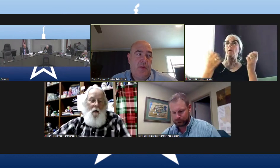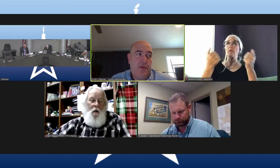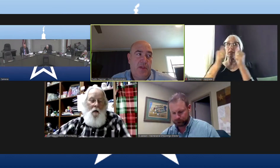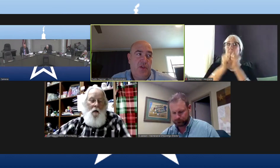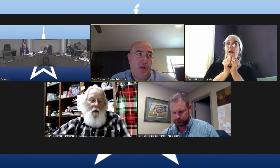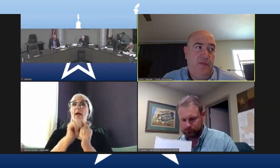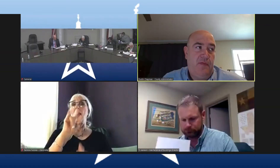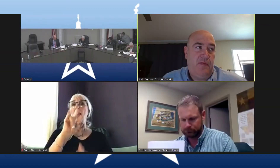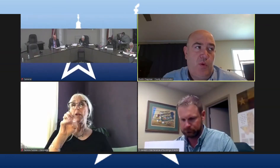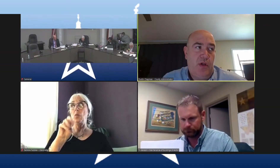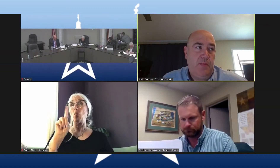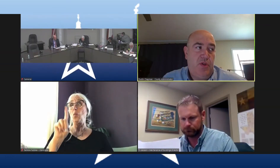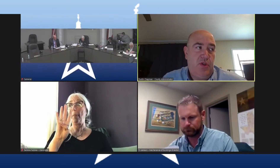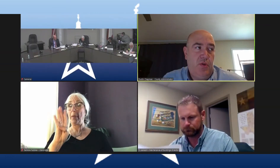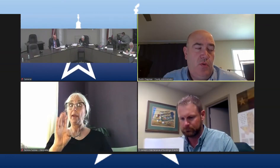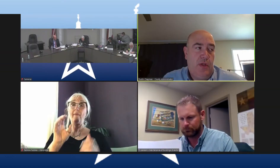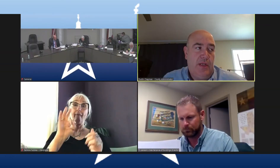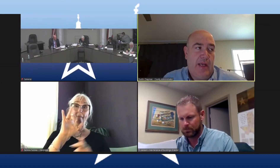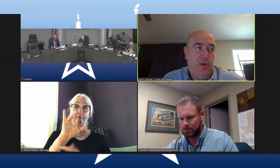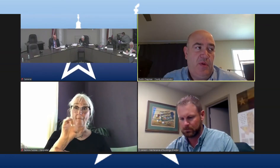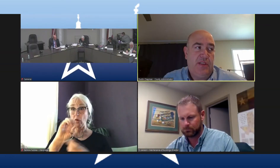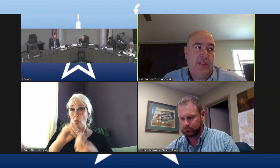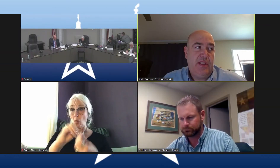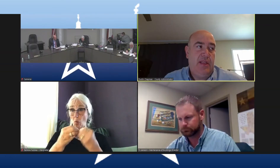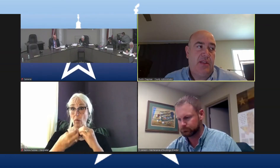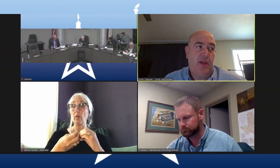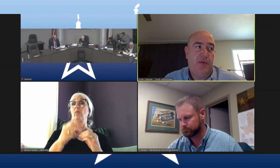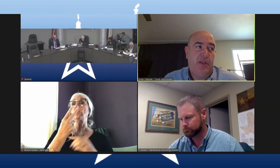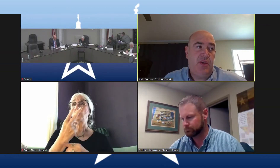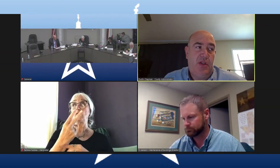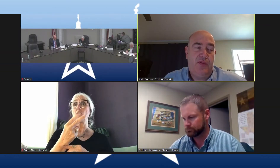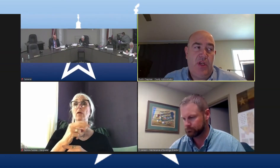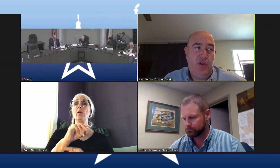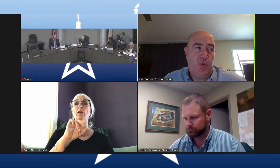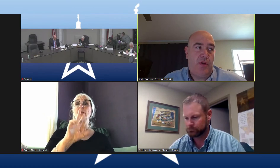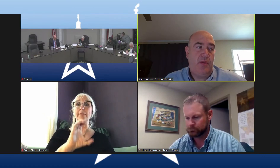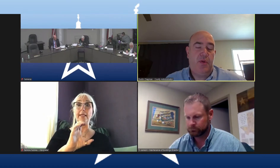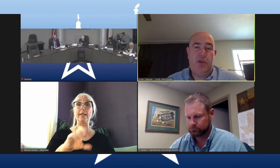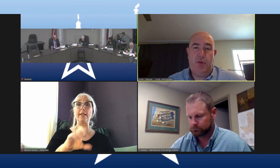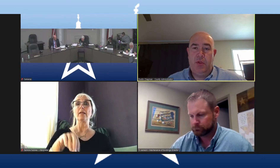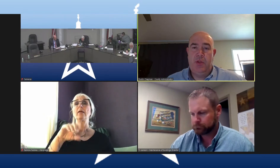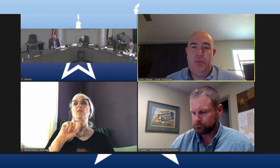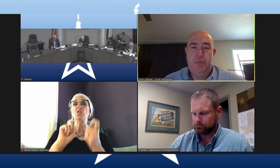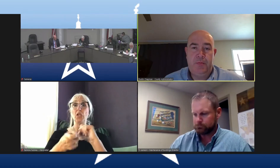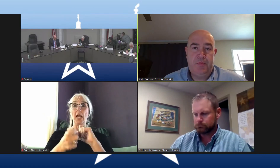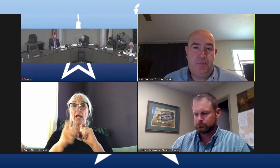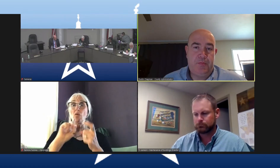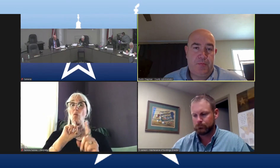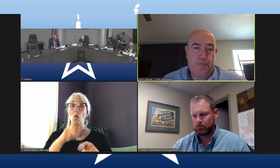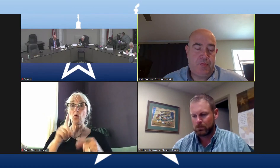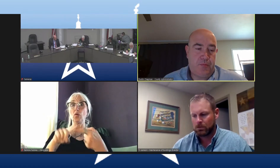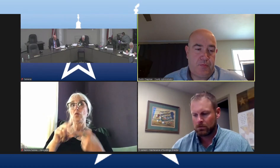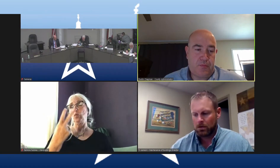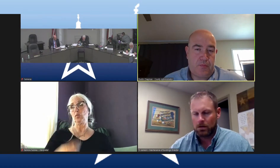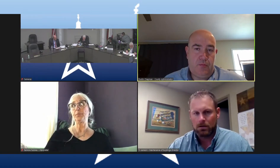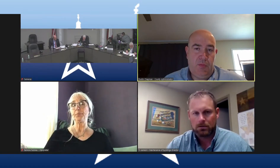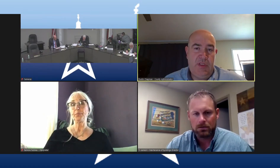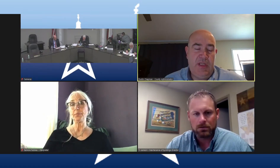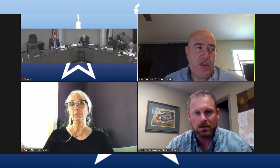is authorization of field order number 2, and I-1C is authorization of change order number 2.